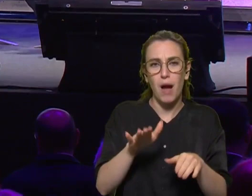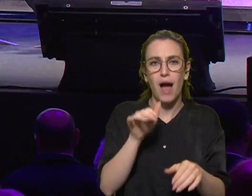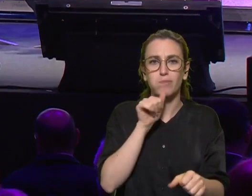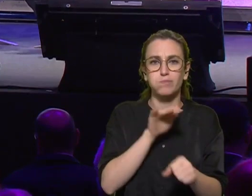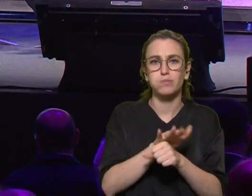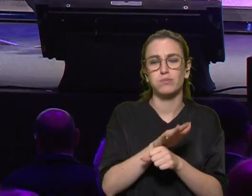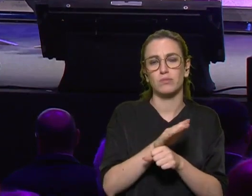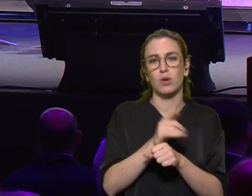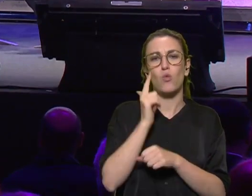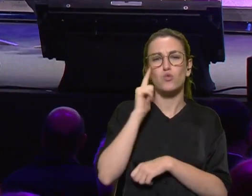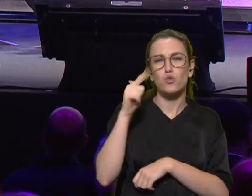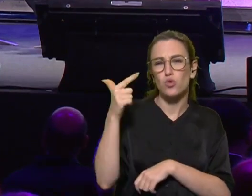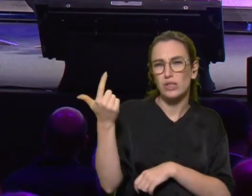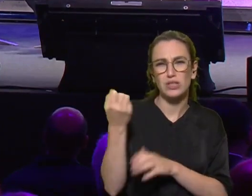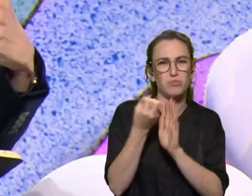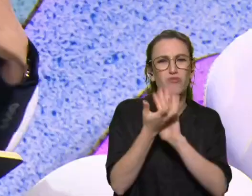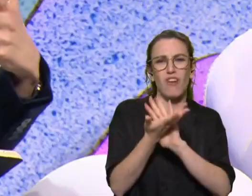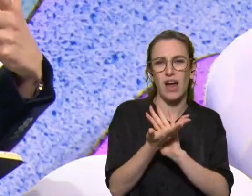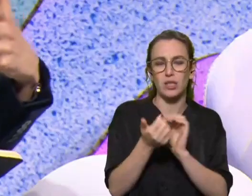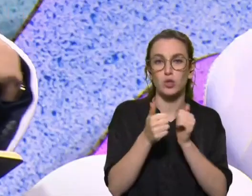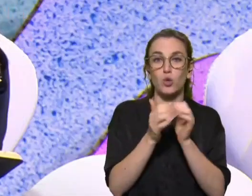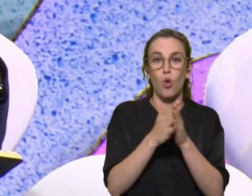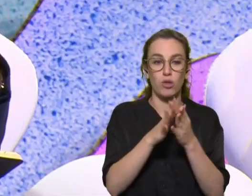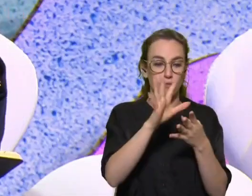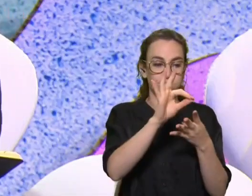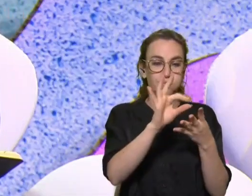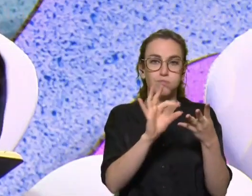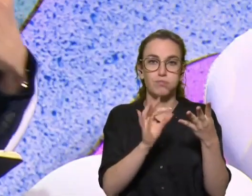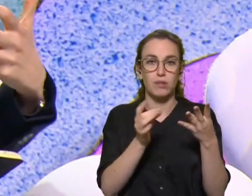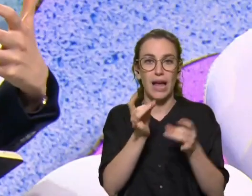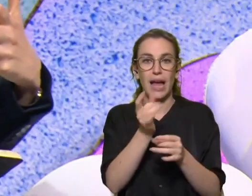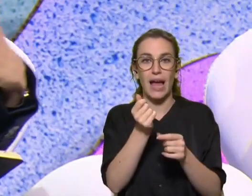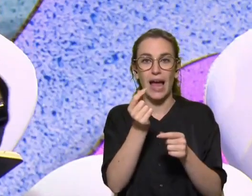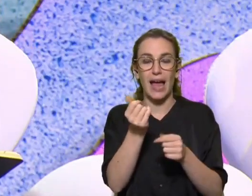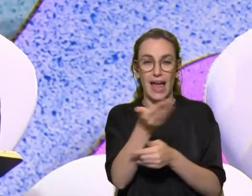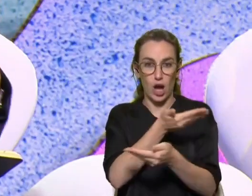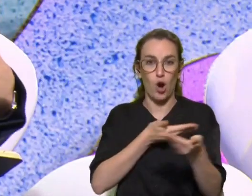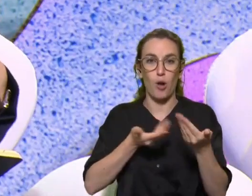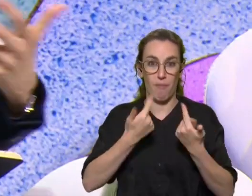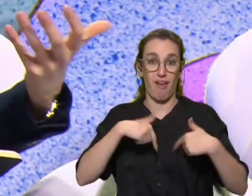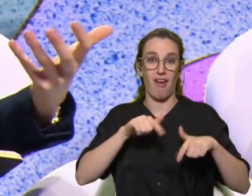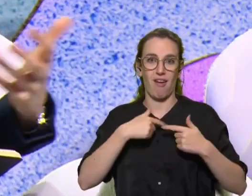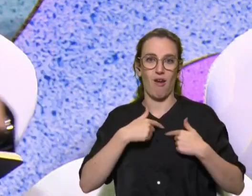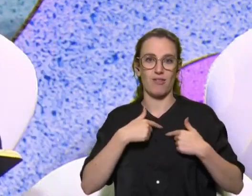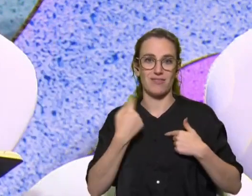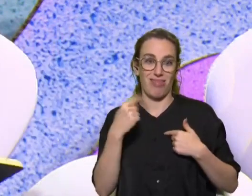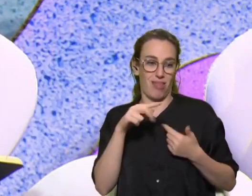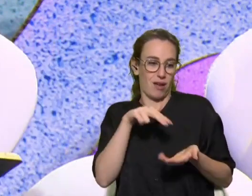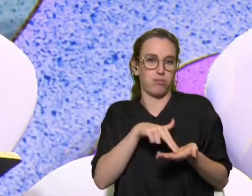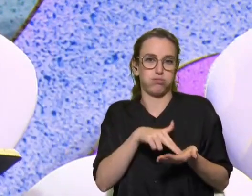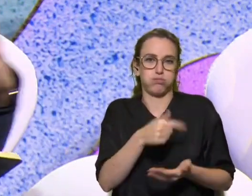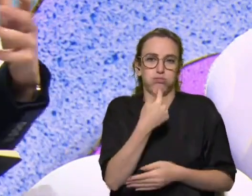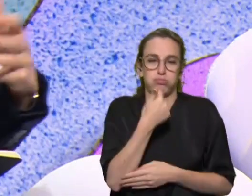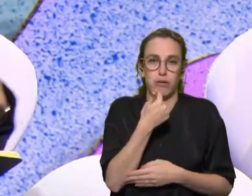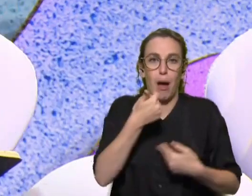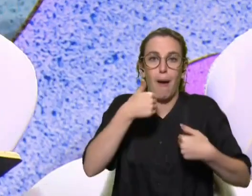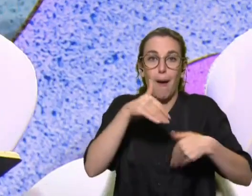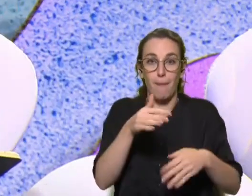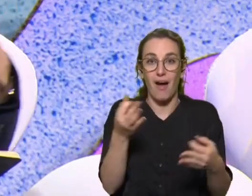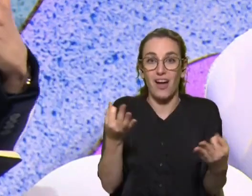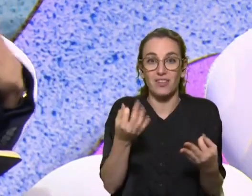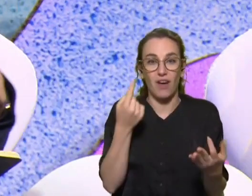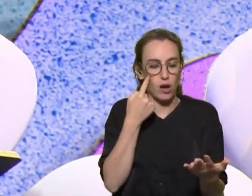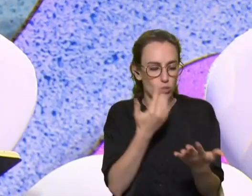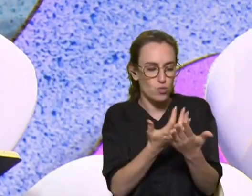related to climate, the sea, tourism. These are all areas that our economy are very strong, and they are going to